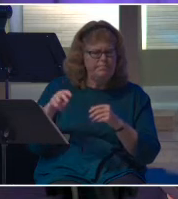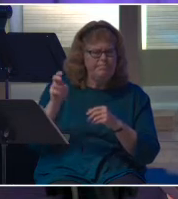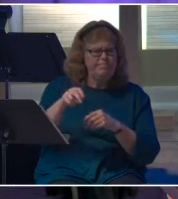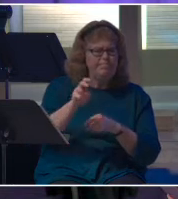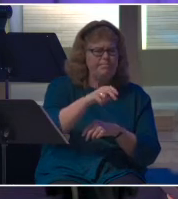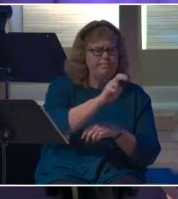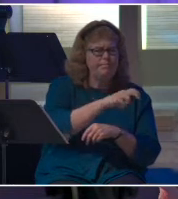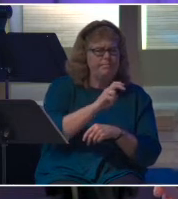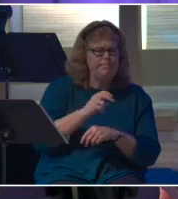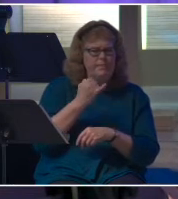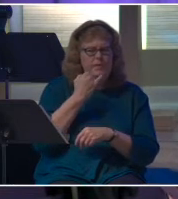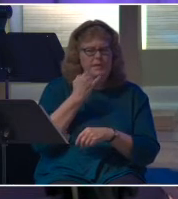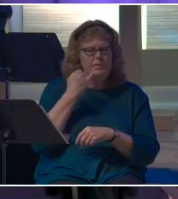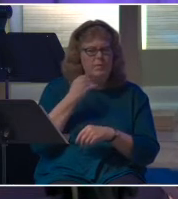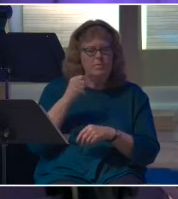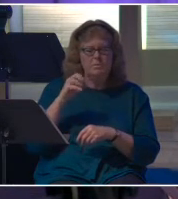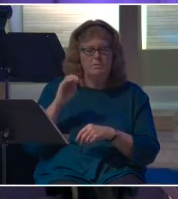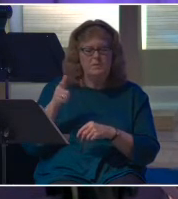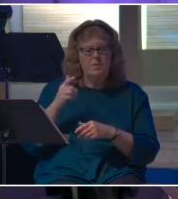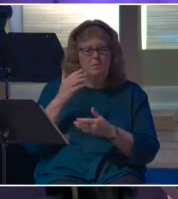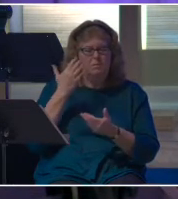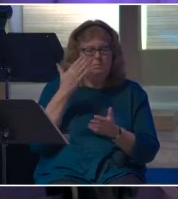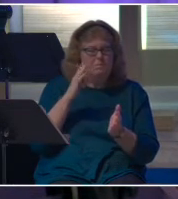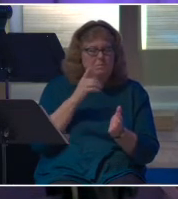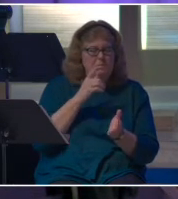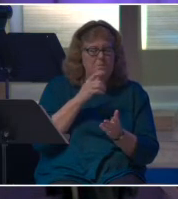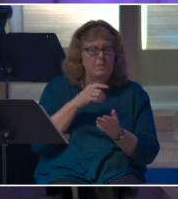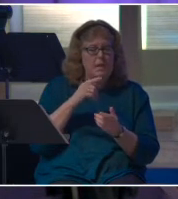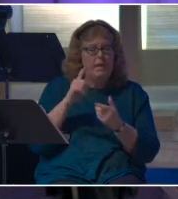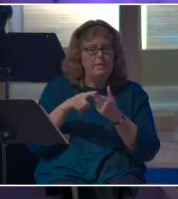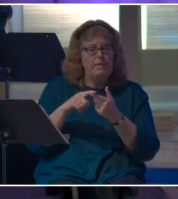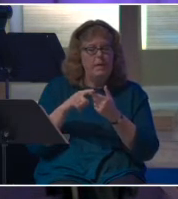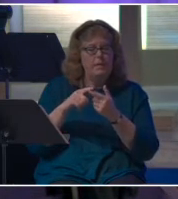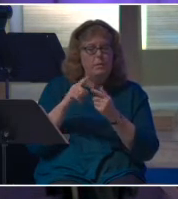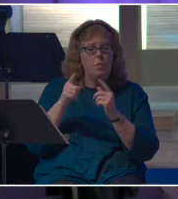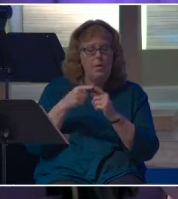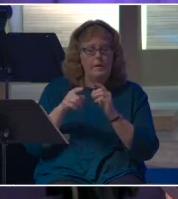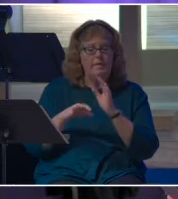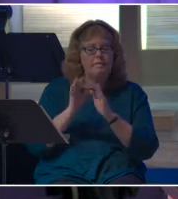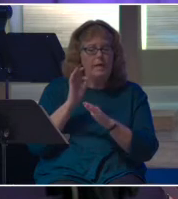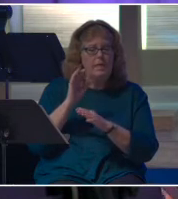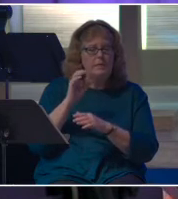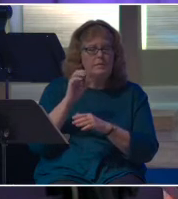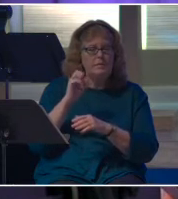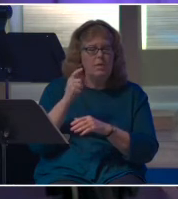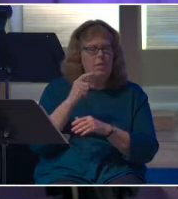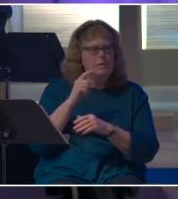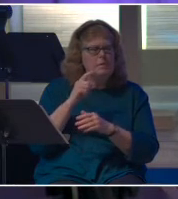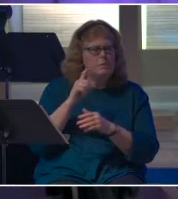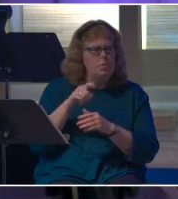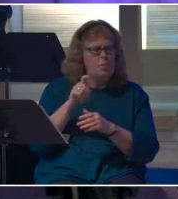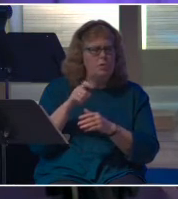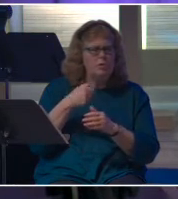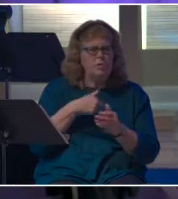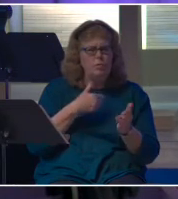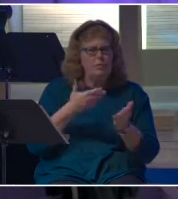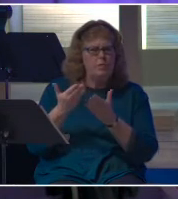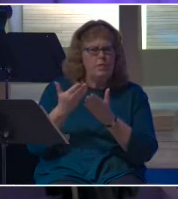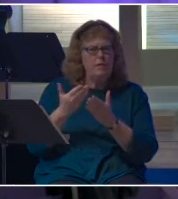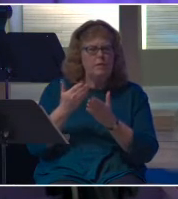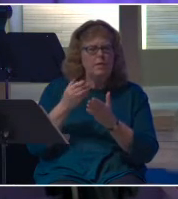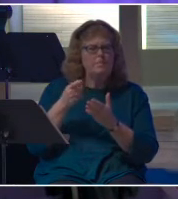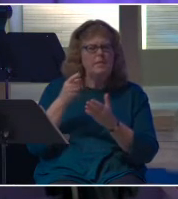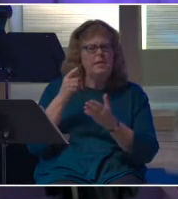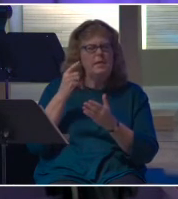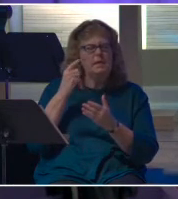he's never gone. So he doesn't even know. And then notice this, that when he does find out about him, he says, what should we bring? His presumption is that to